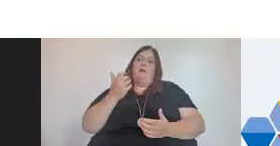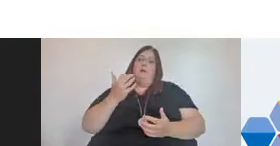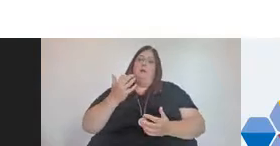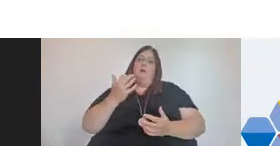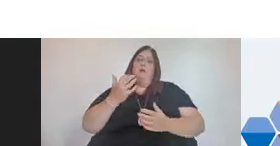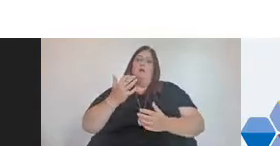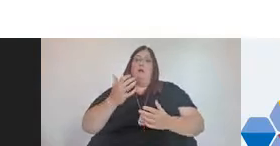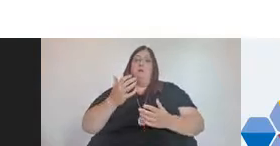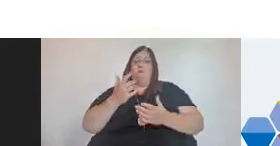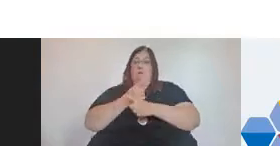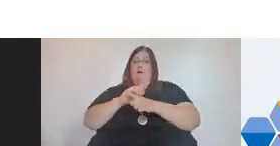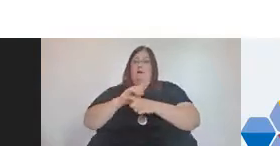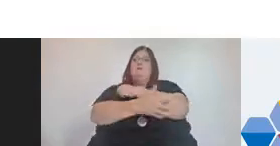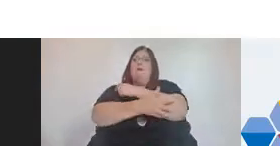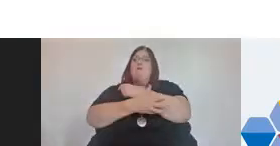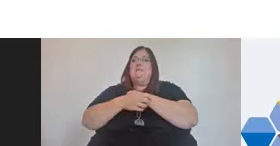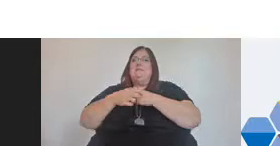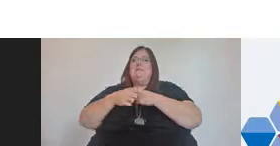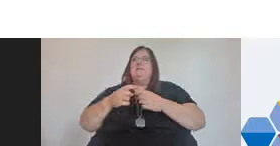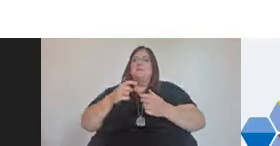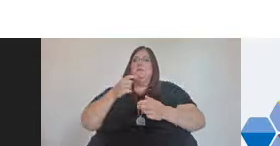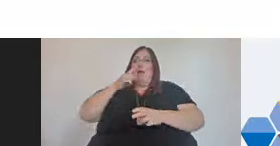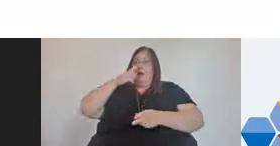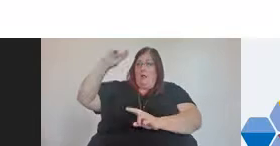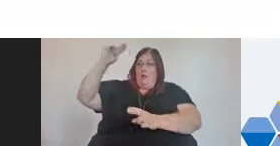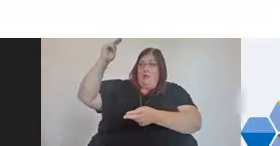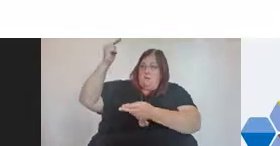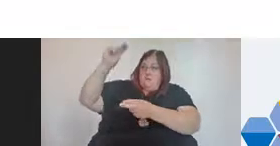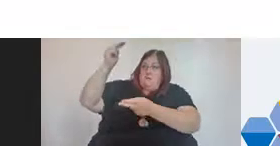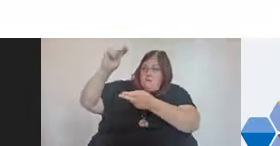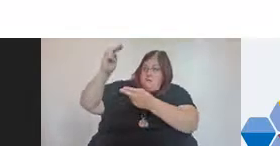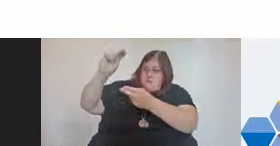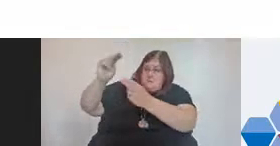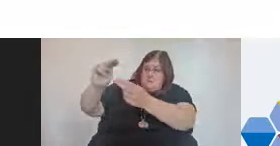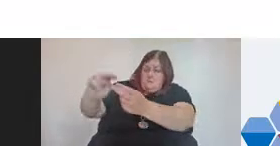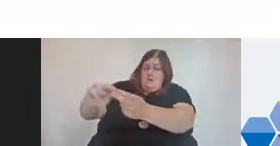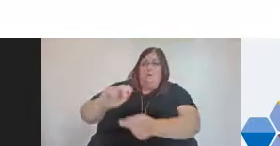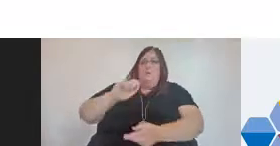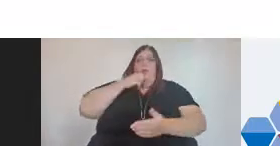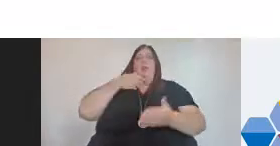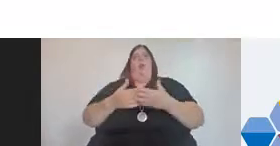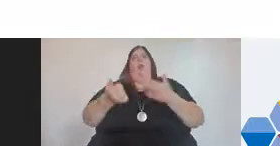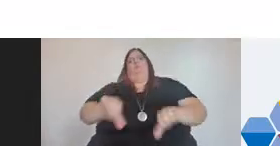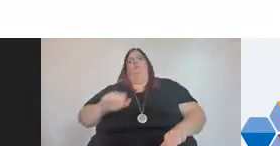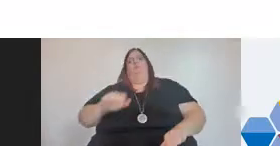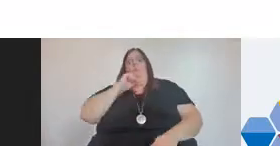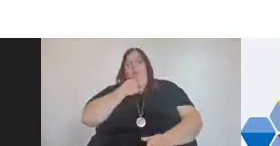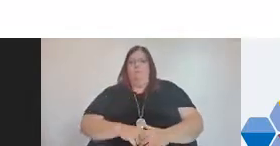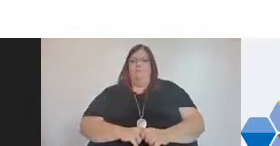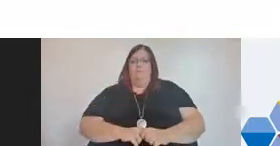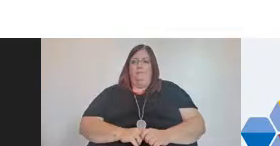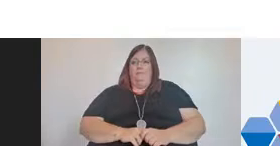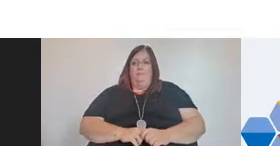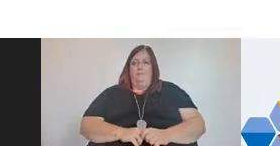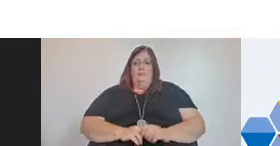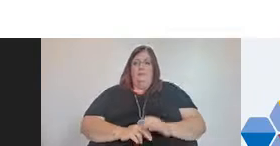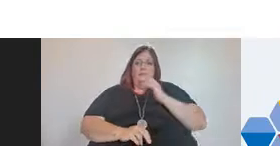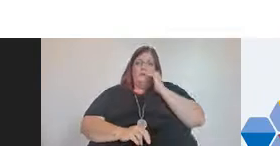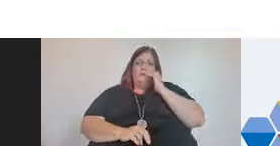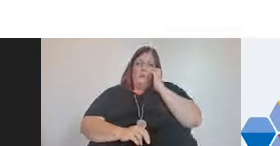eliminate that deficit and get back to financial balance. And there are a couple of aspects to the challenge